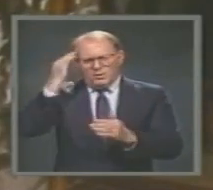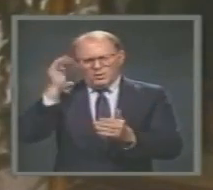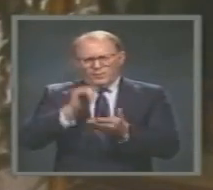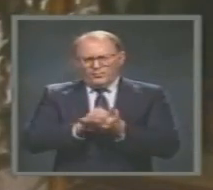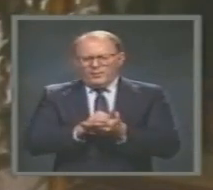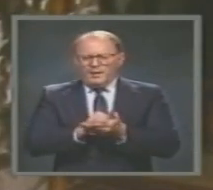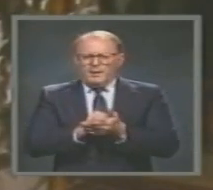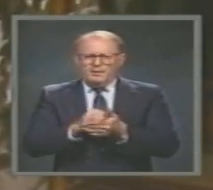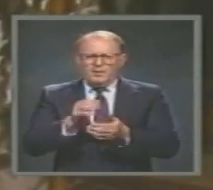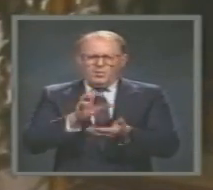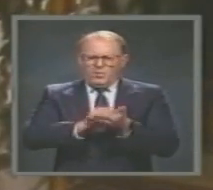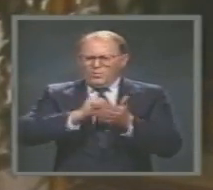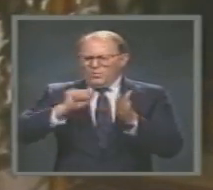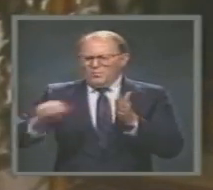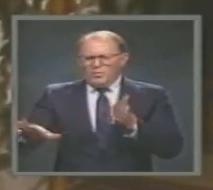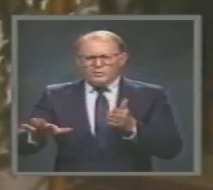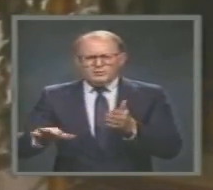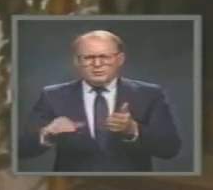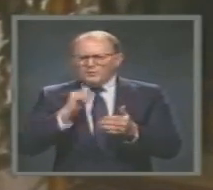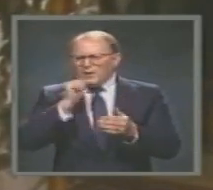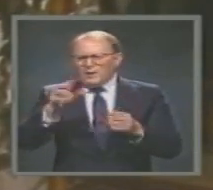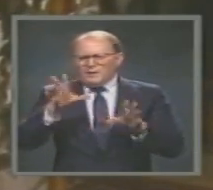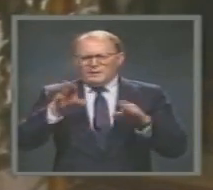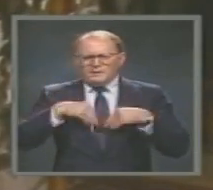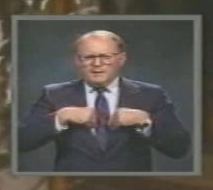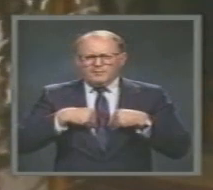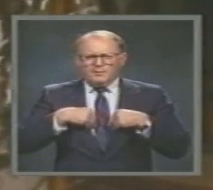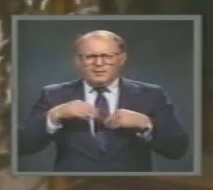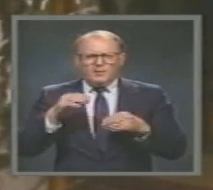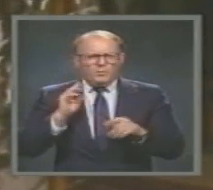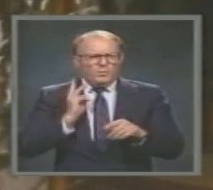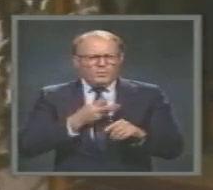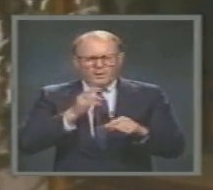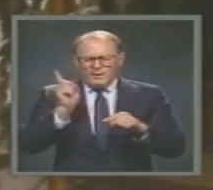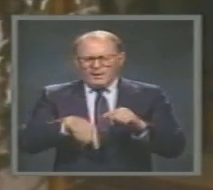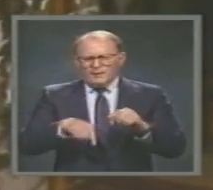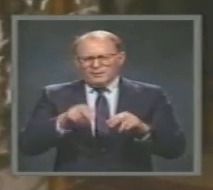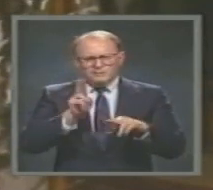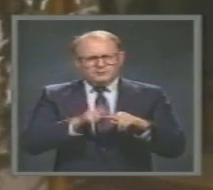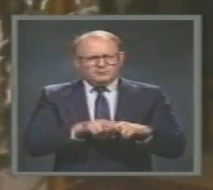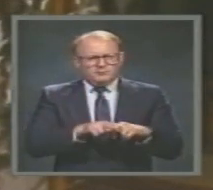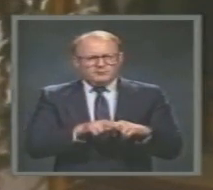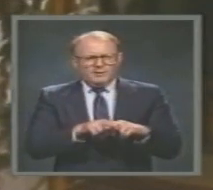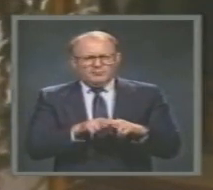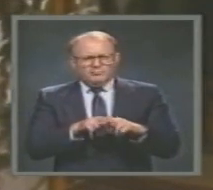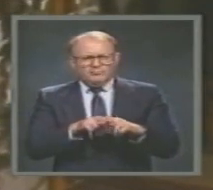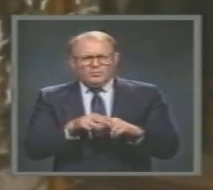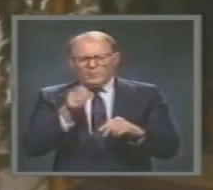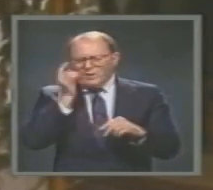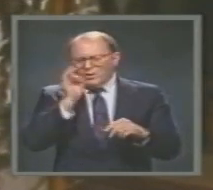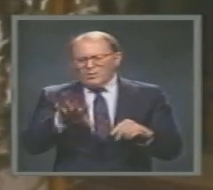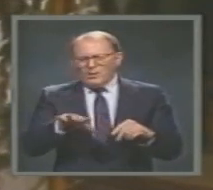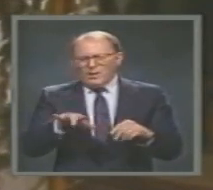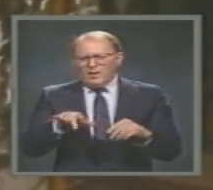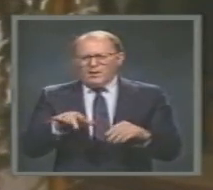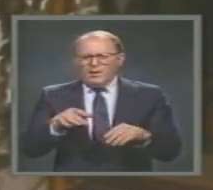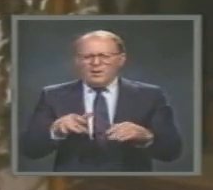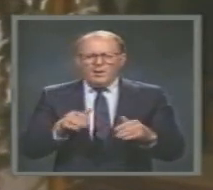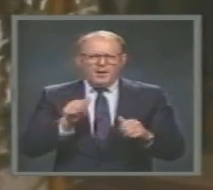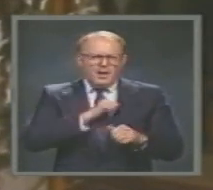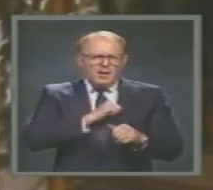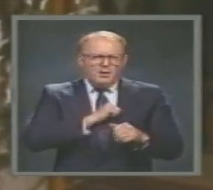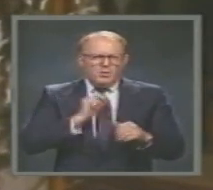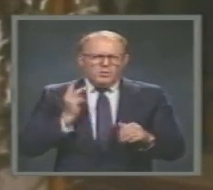no longer sit quietly while a few people propagate such an evil upon us and our children. We can give support to